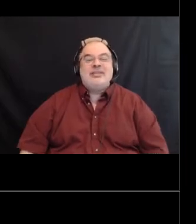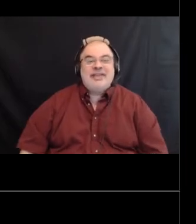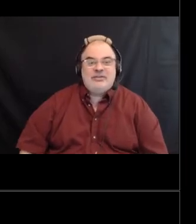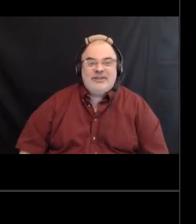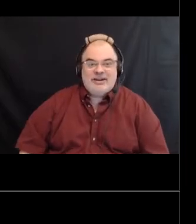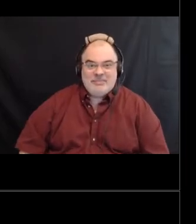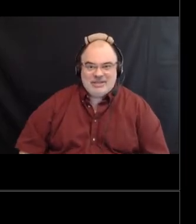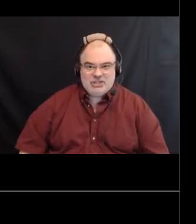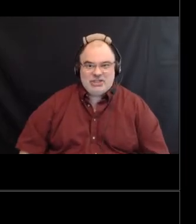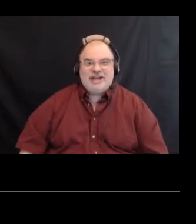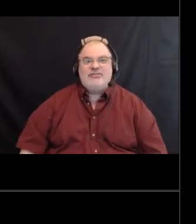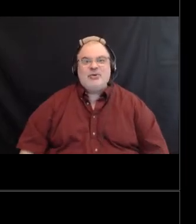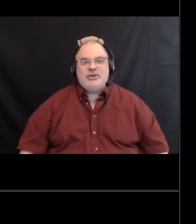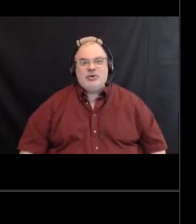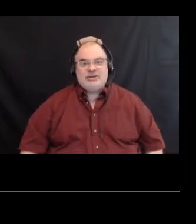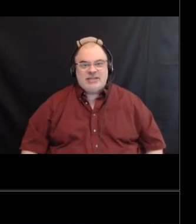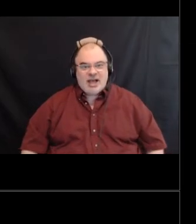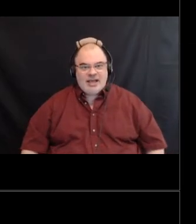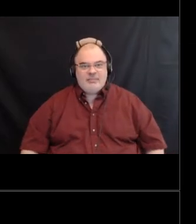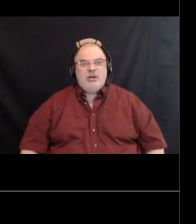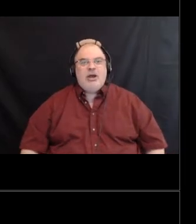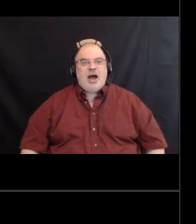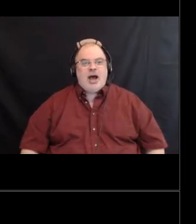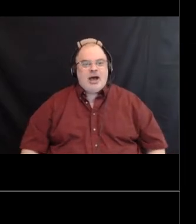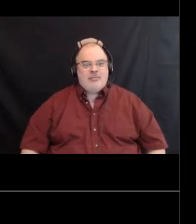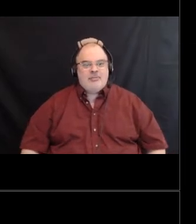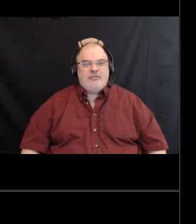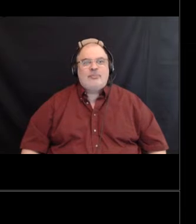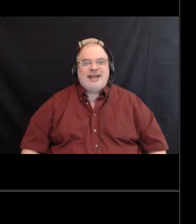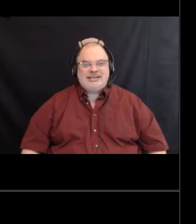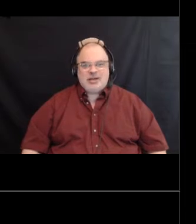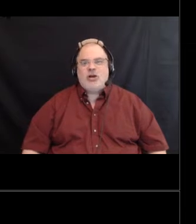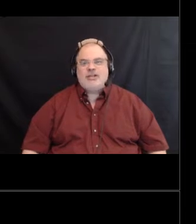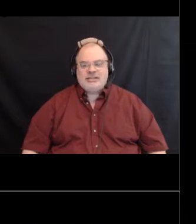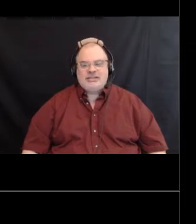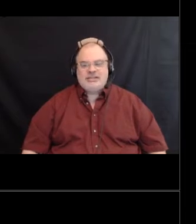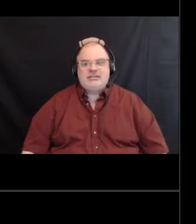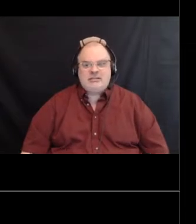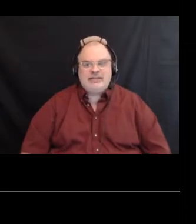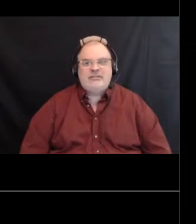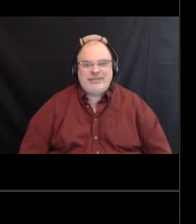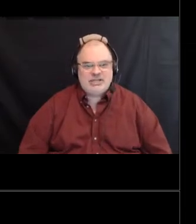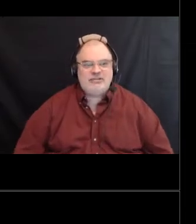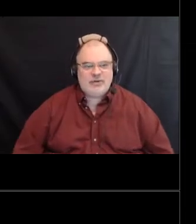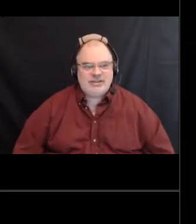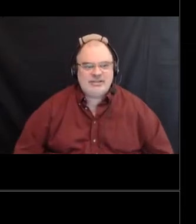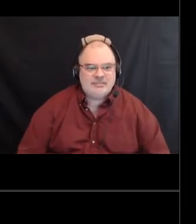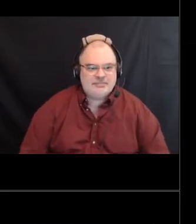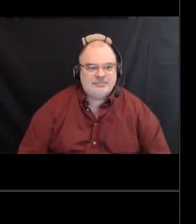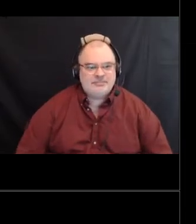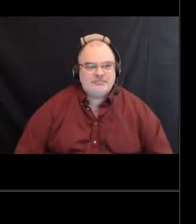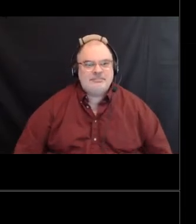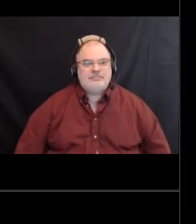Want to thank you very much, John, for your time, for passing along this information for